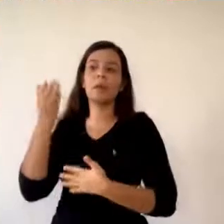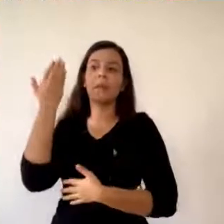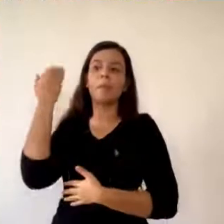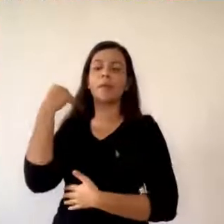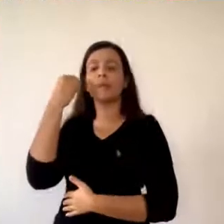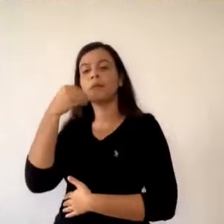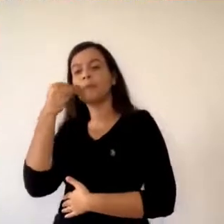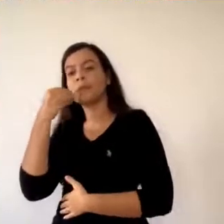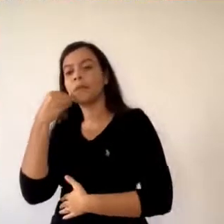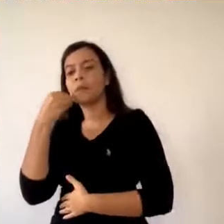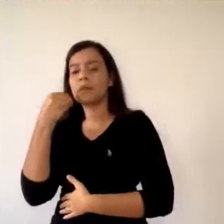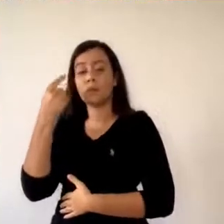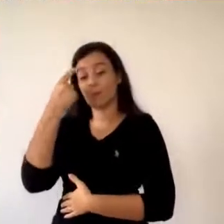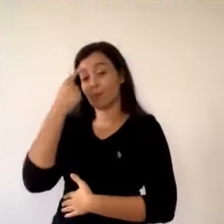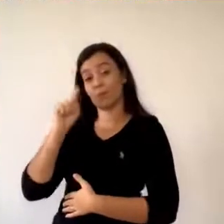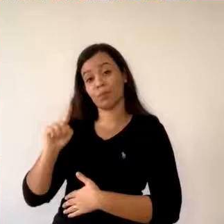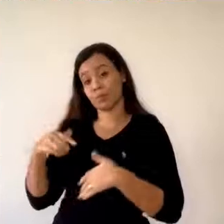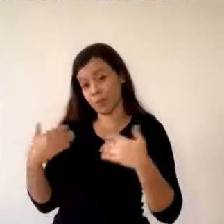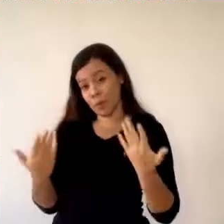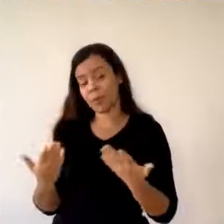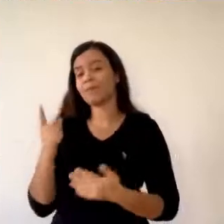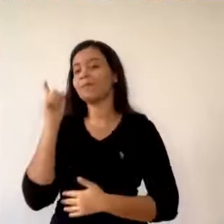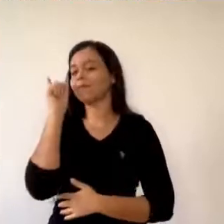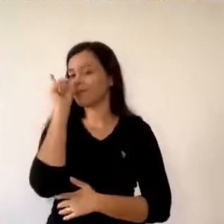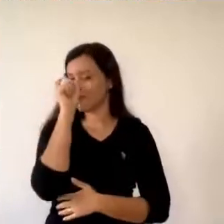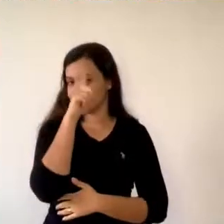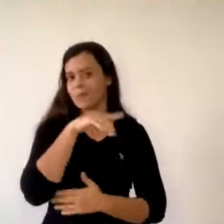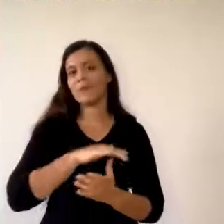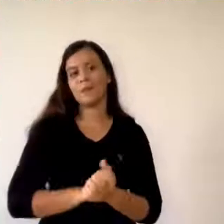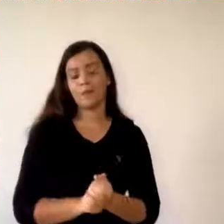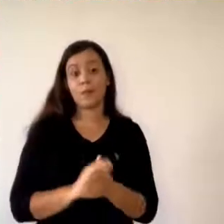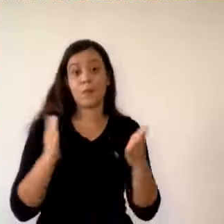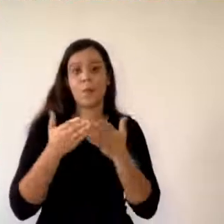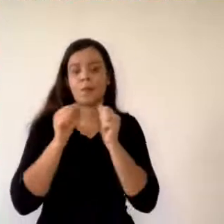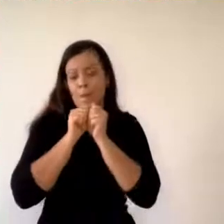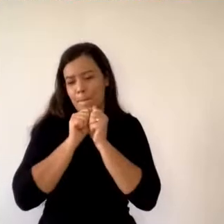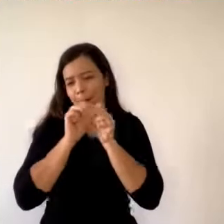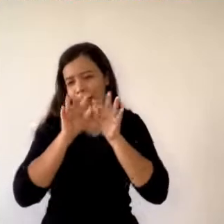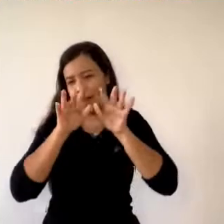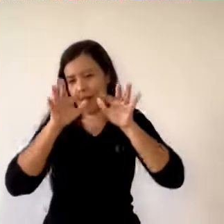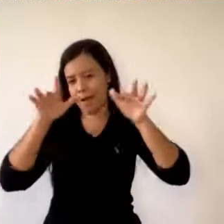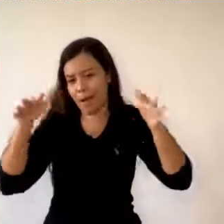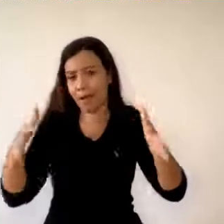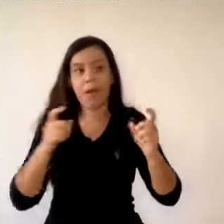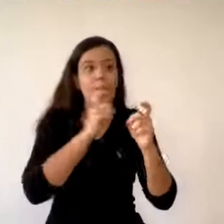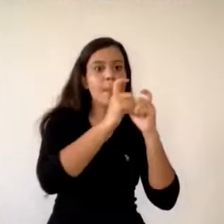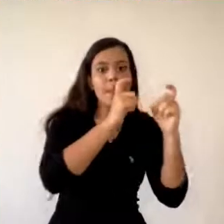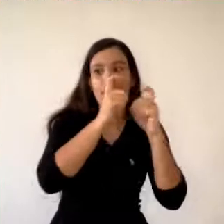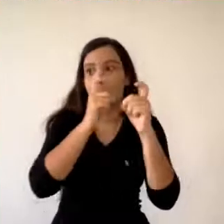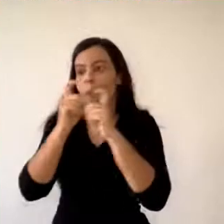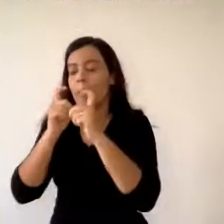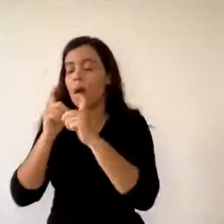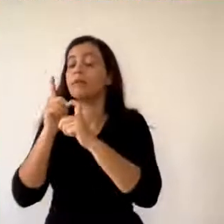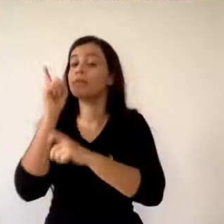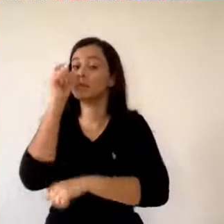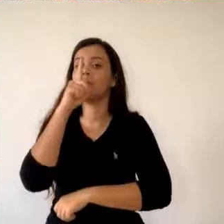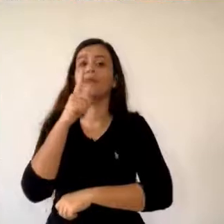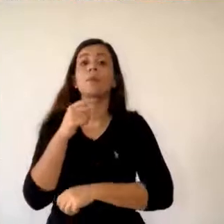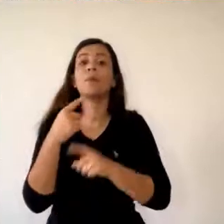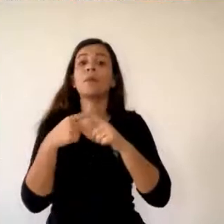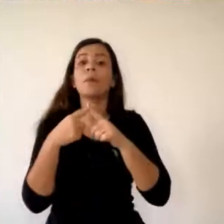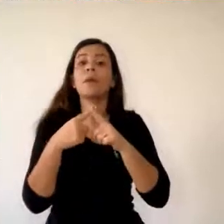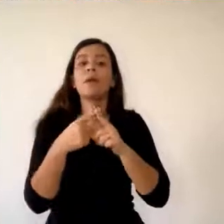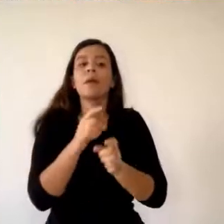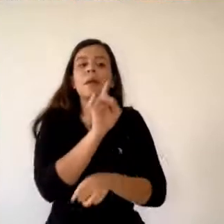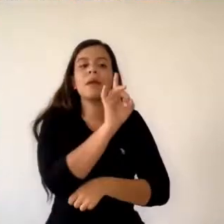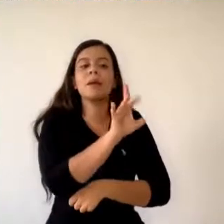they have endured. So it's very difficult considering how